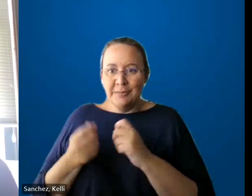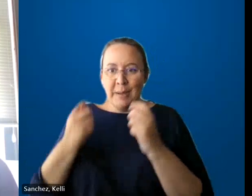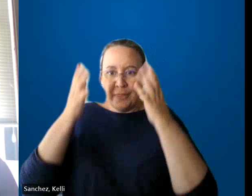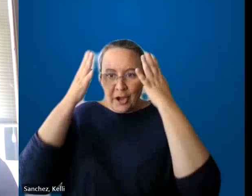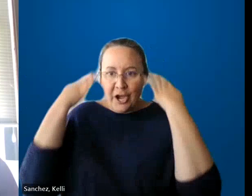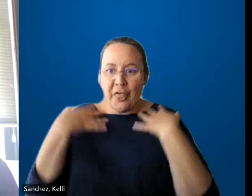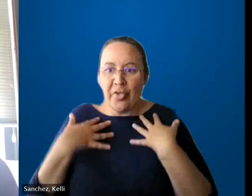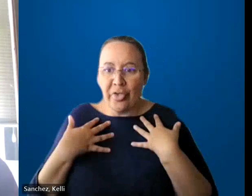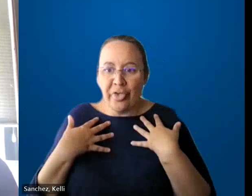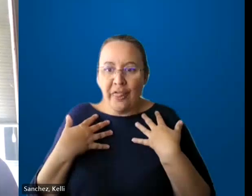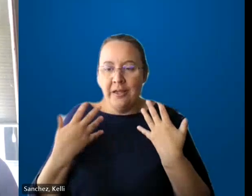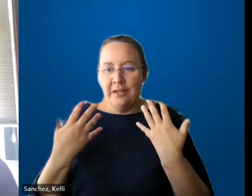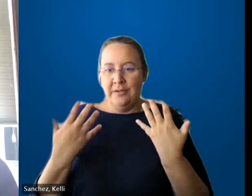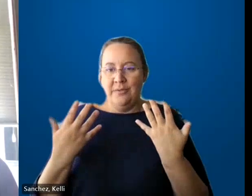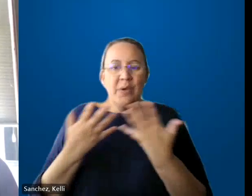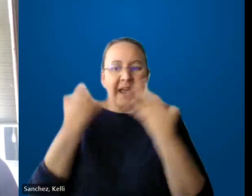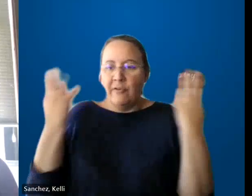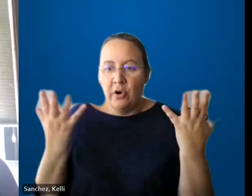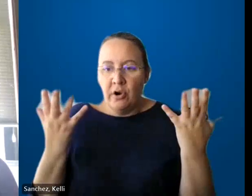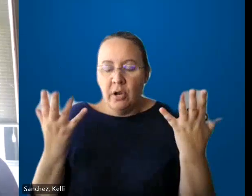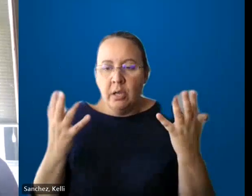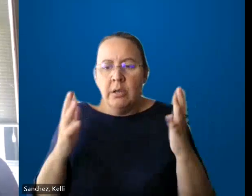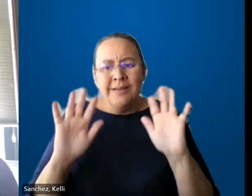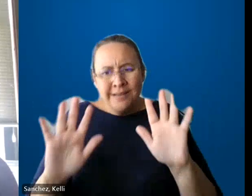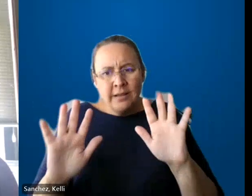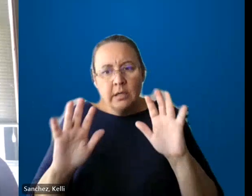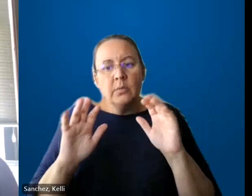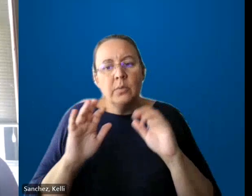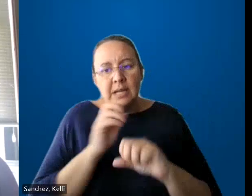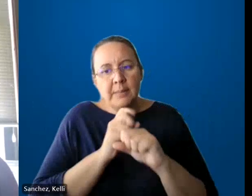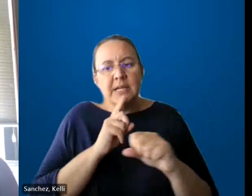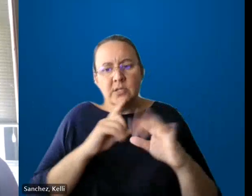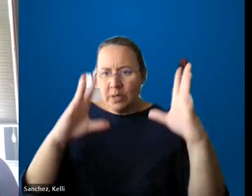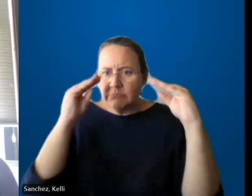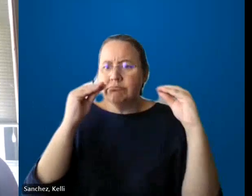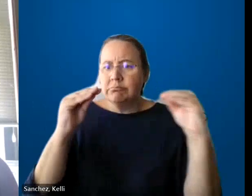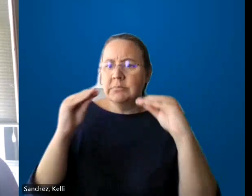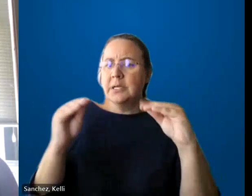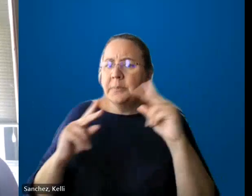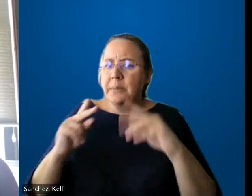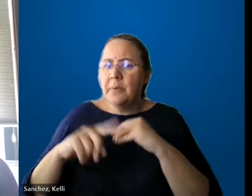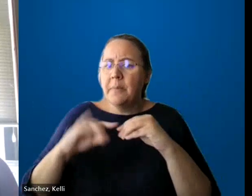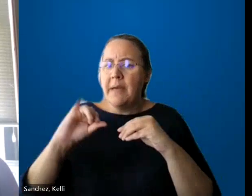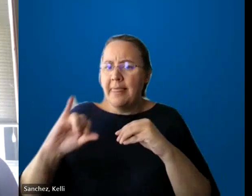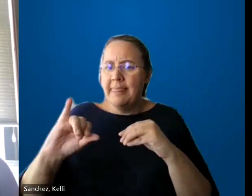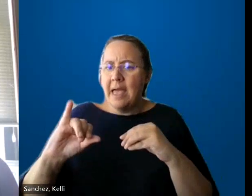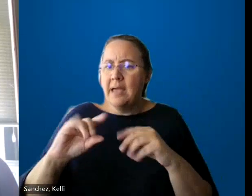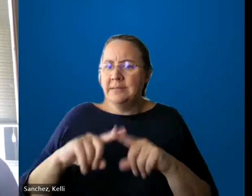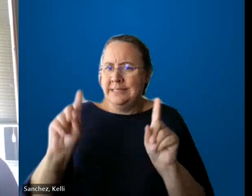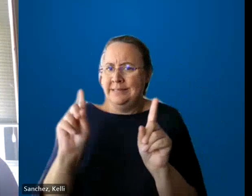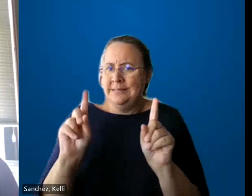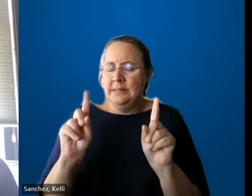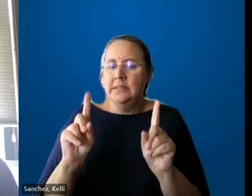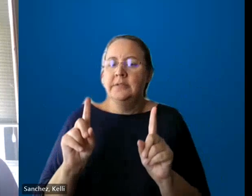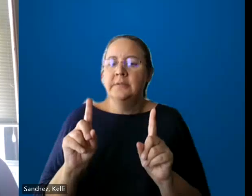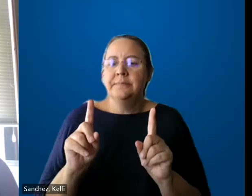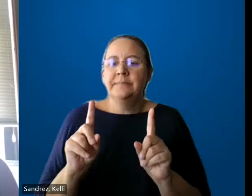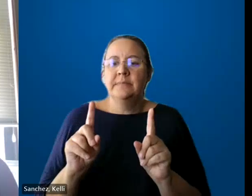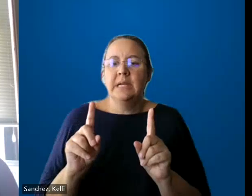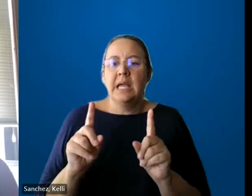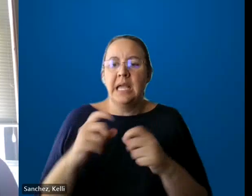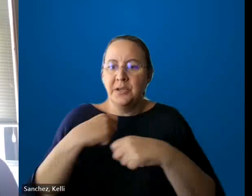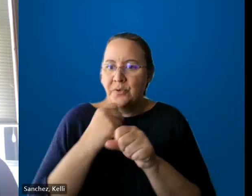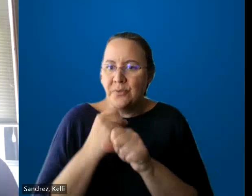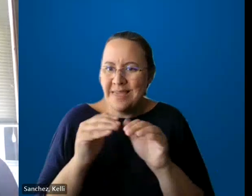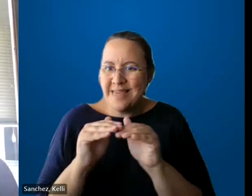most feminine or look the most feminine, it doesn't matter. Like we need to educate people, and so we can create that